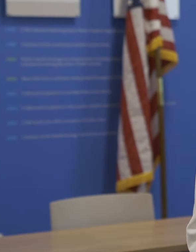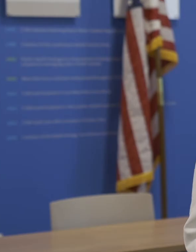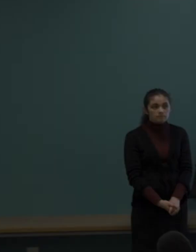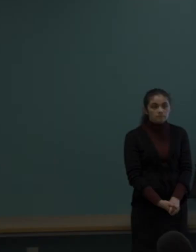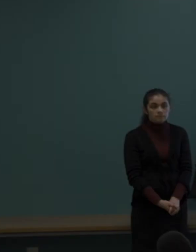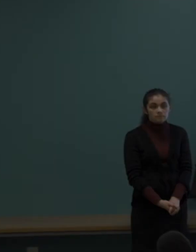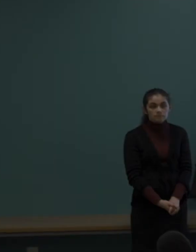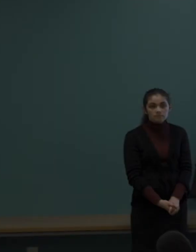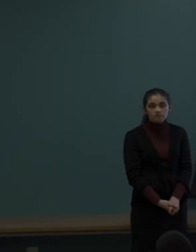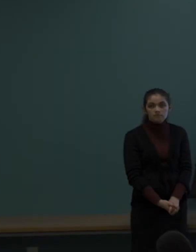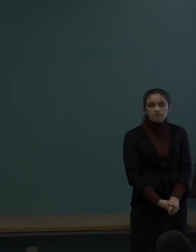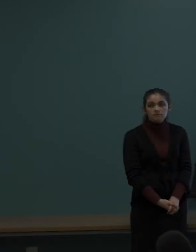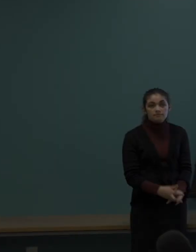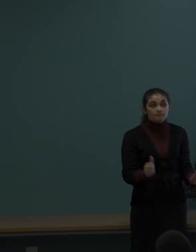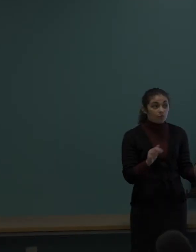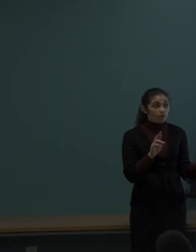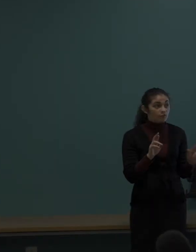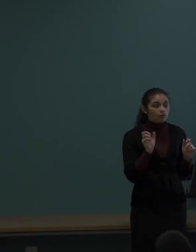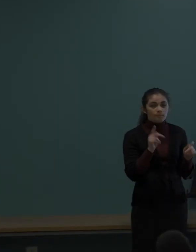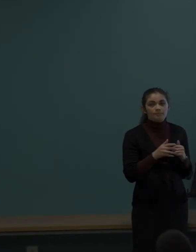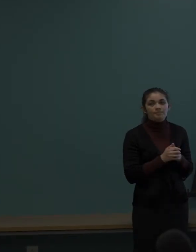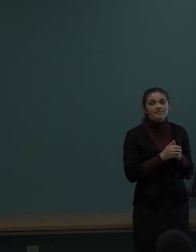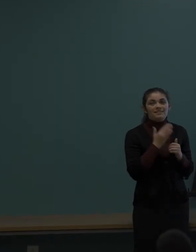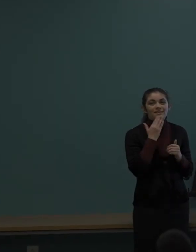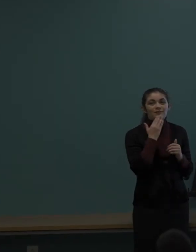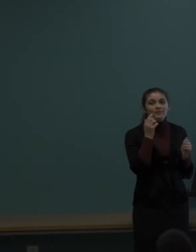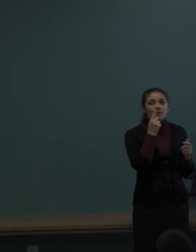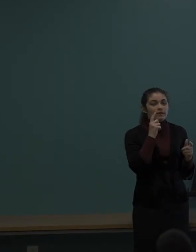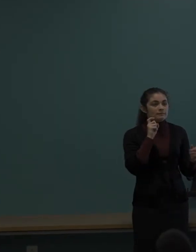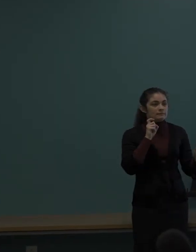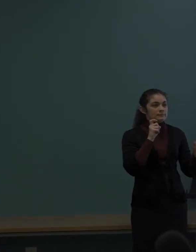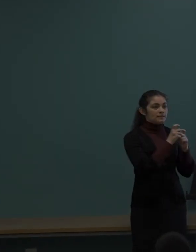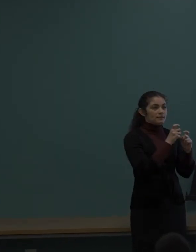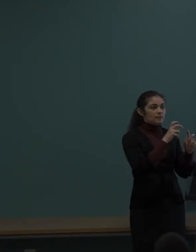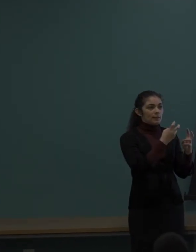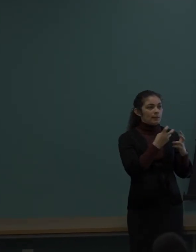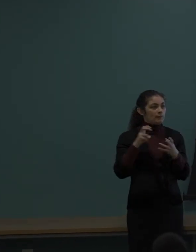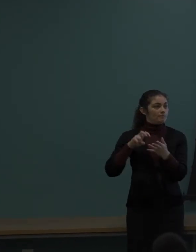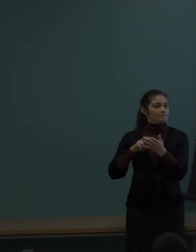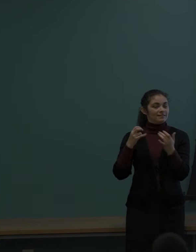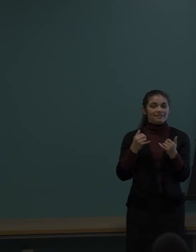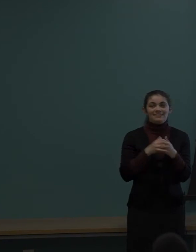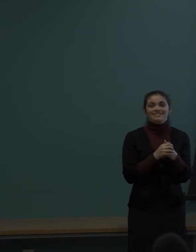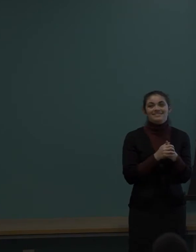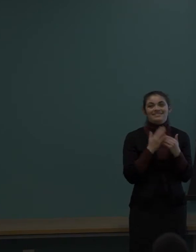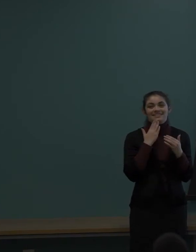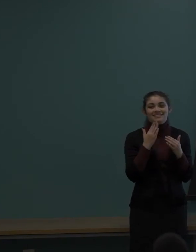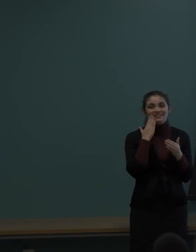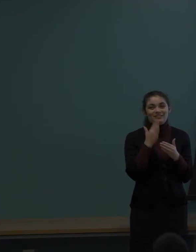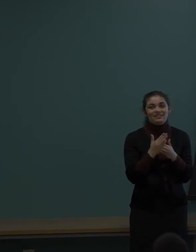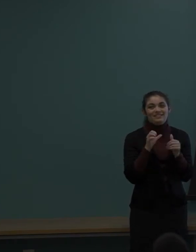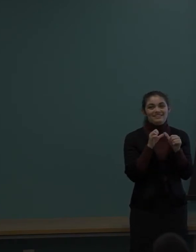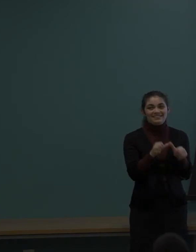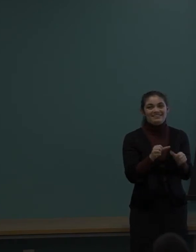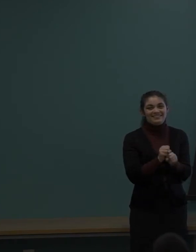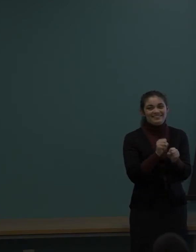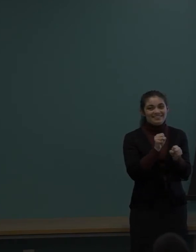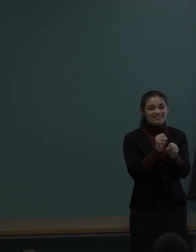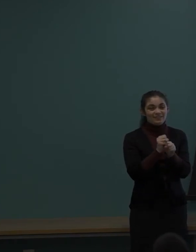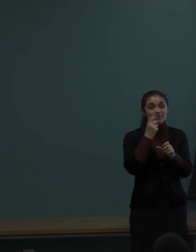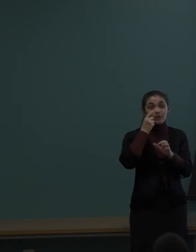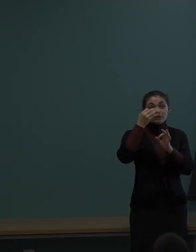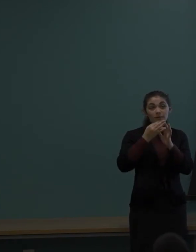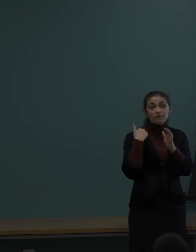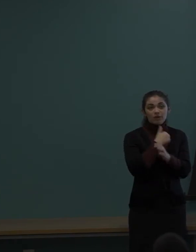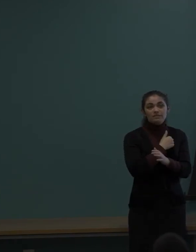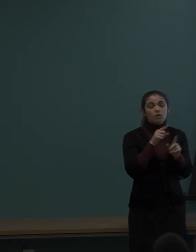viewers. Everybody's ready? Okay, great. Thank you so much for your adjustment there. And Heather, thank you for your continued